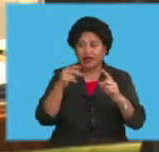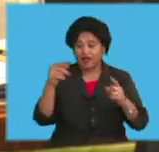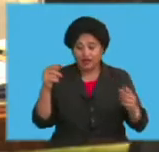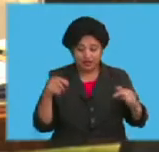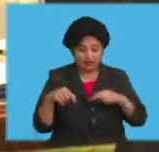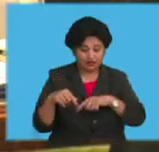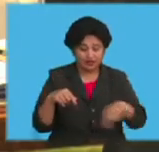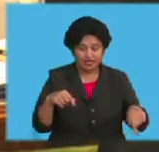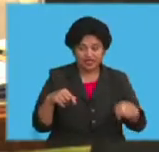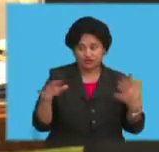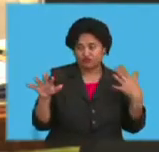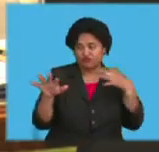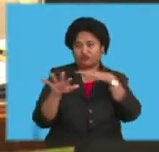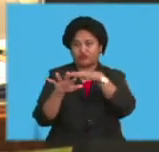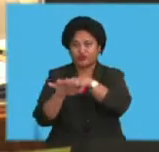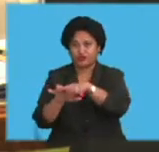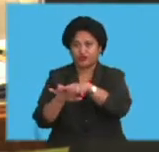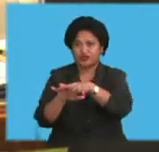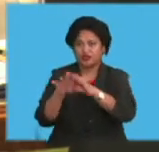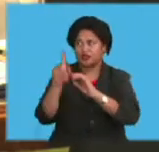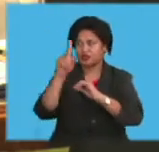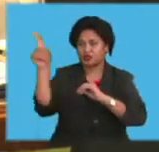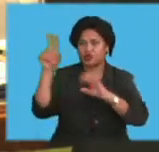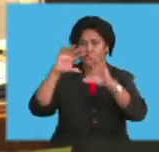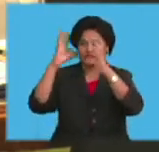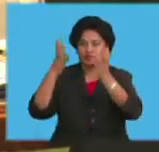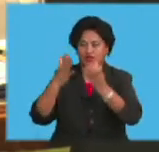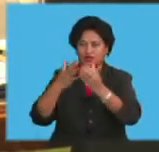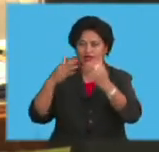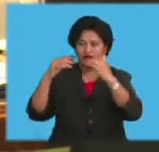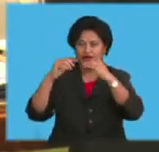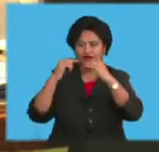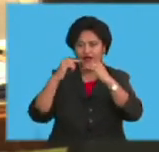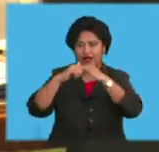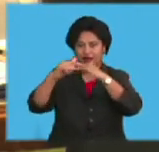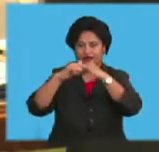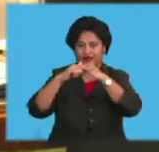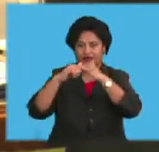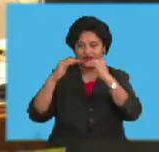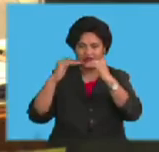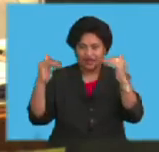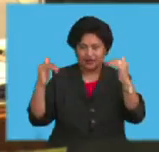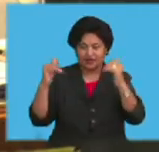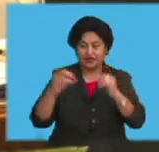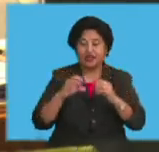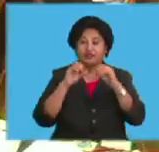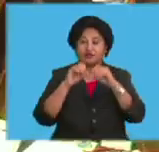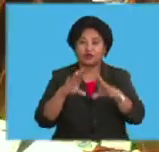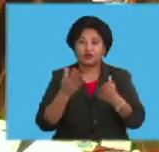MSMEs into the global value chain and through our national development agenda. Thank you, Madam Speaker.